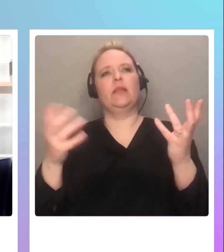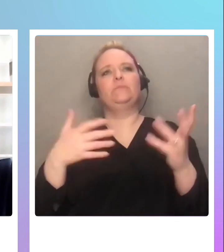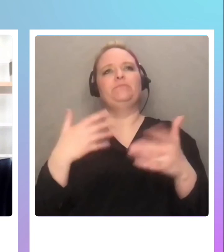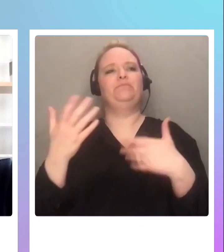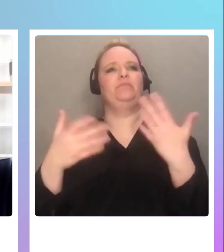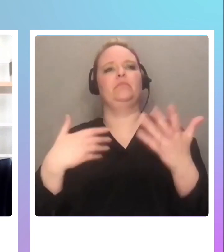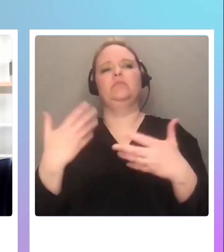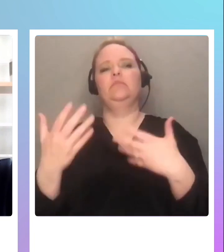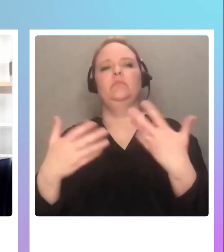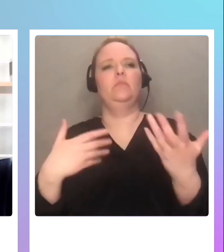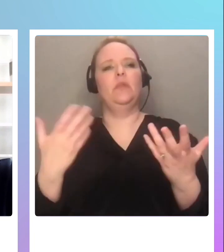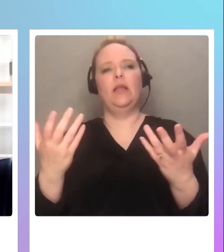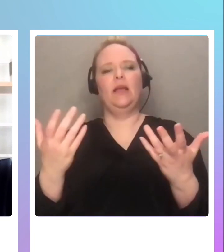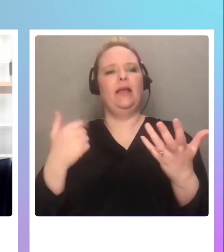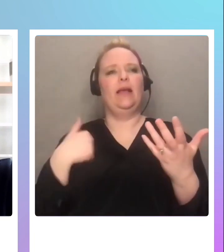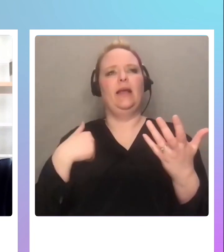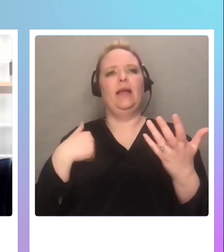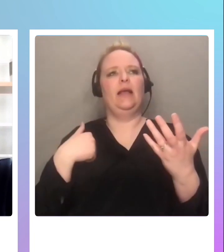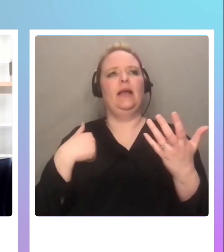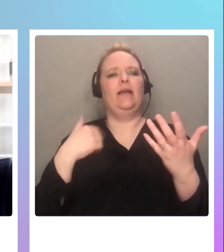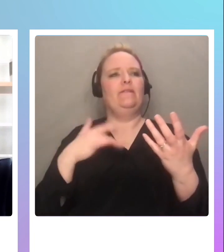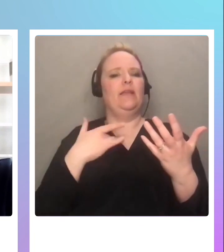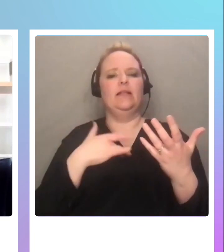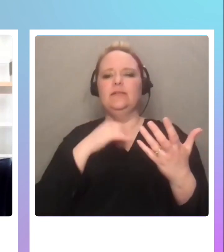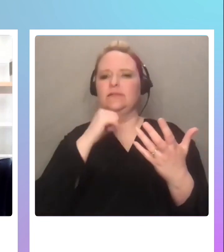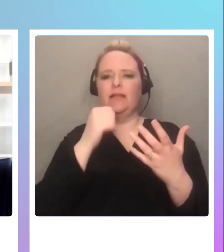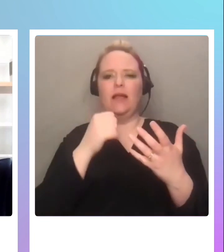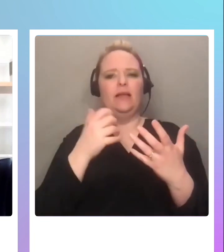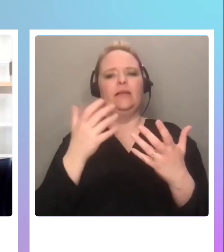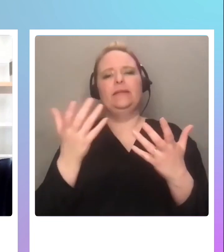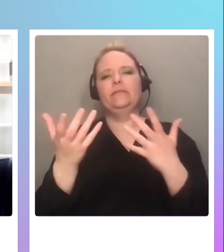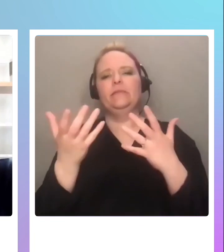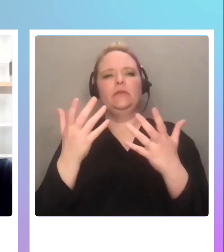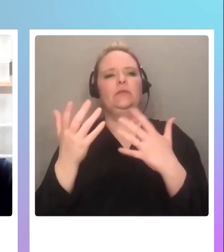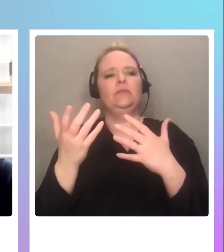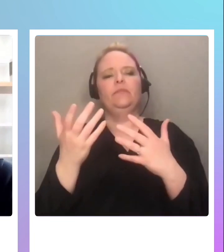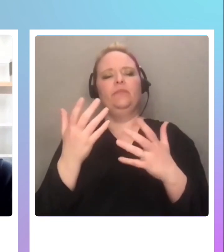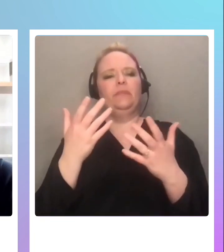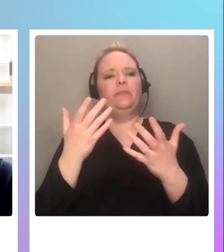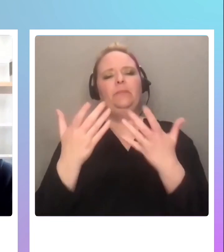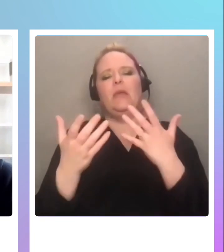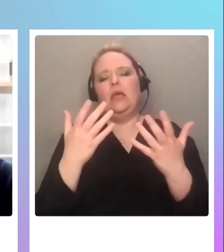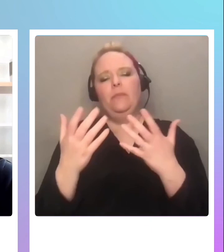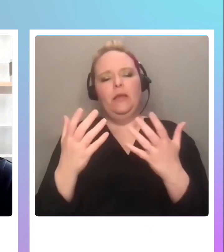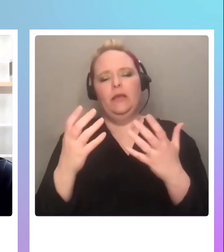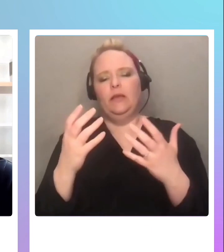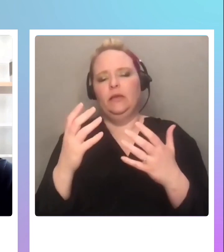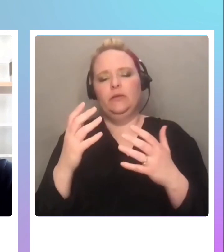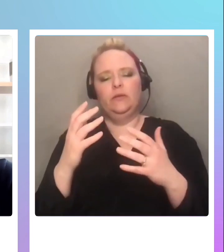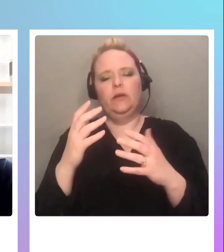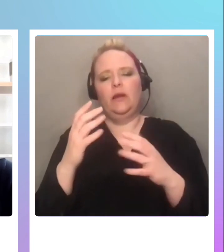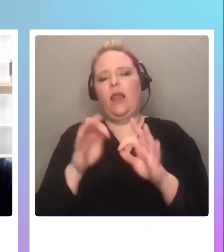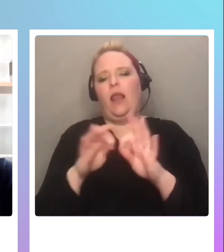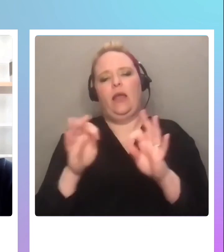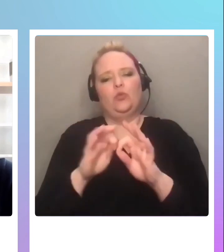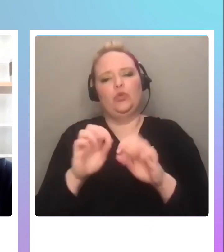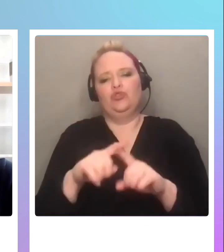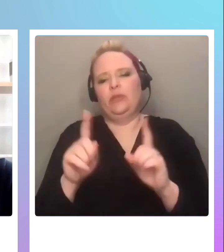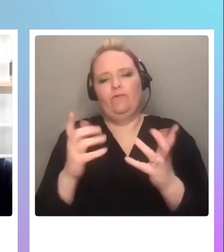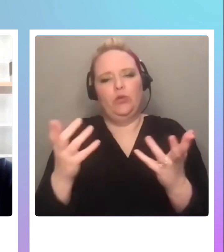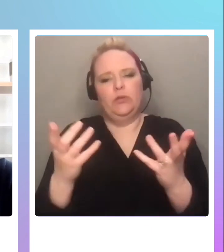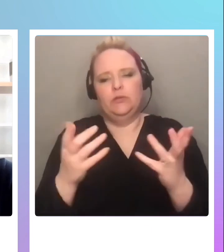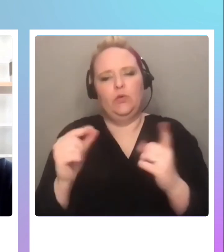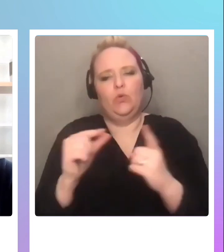it doesn't have, I don't think it has a strong of intentions. It may be just semantic, like kind of just semantics of like of